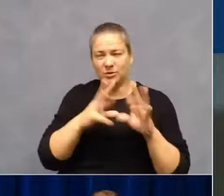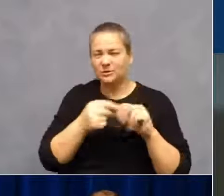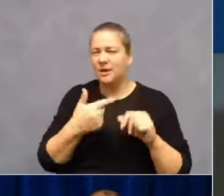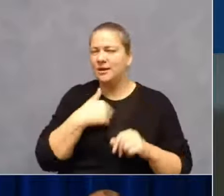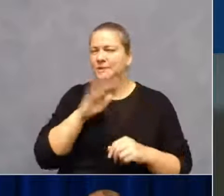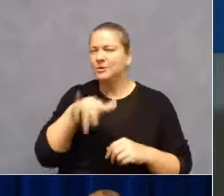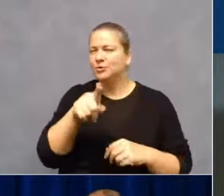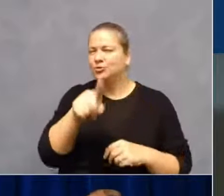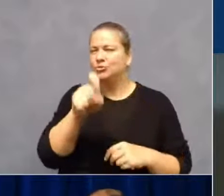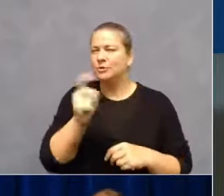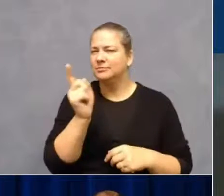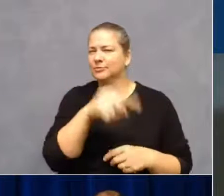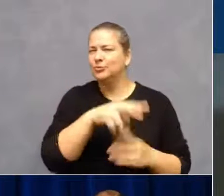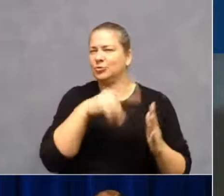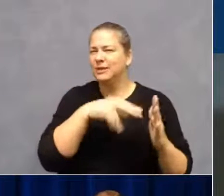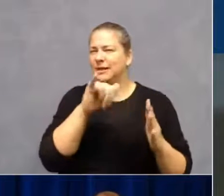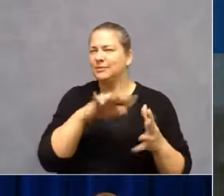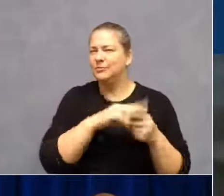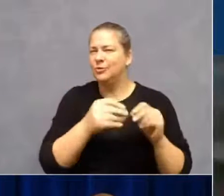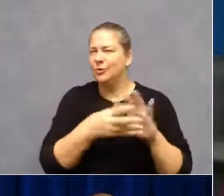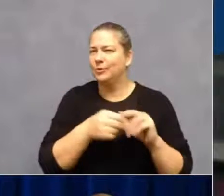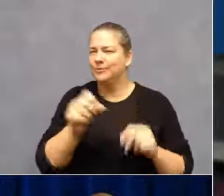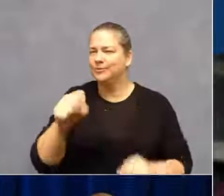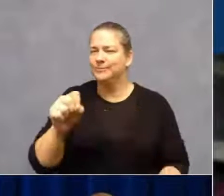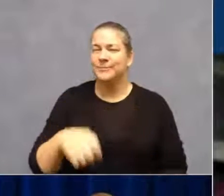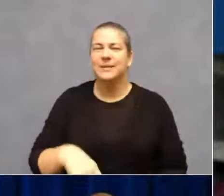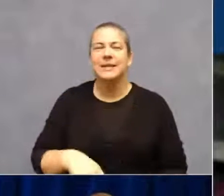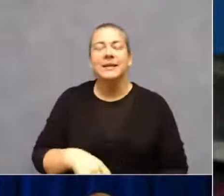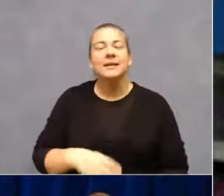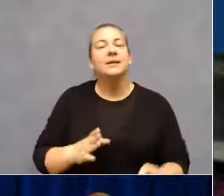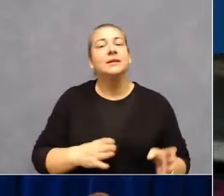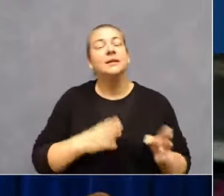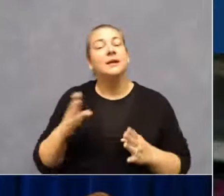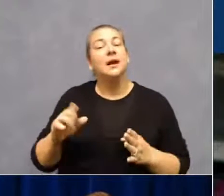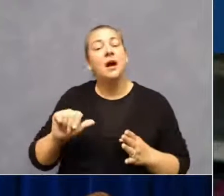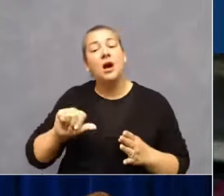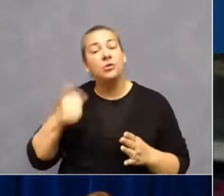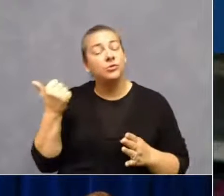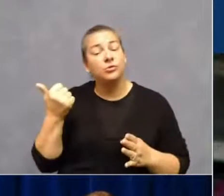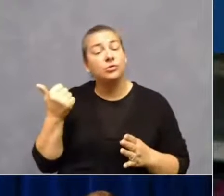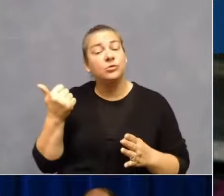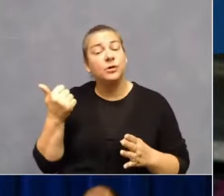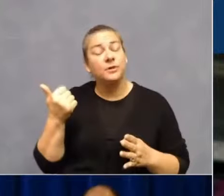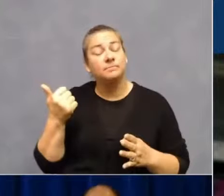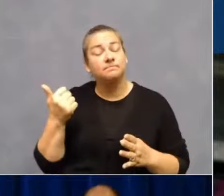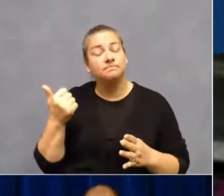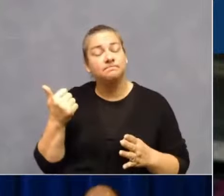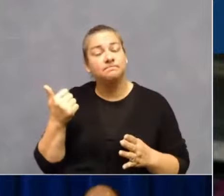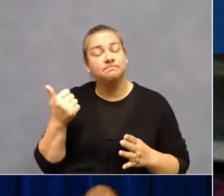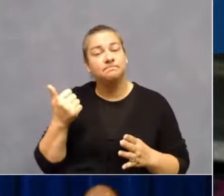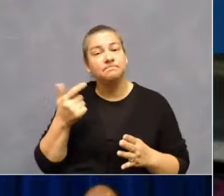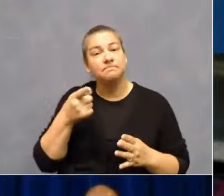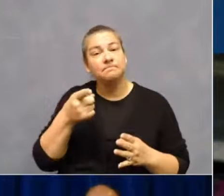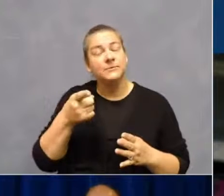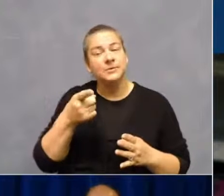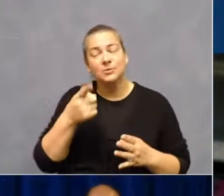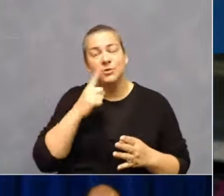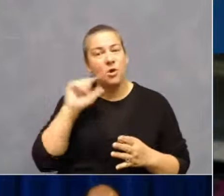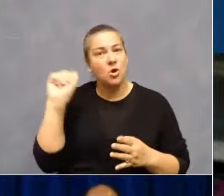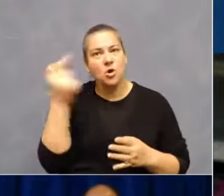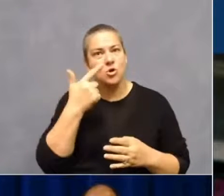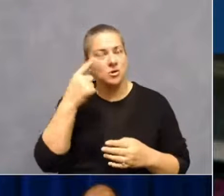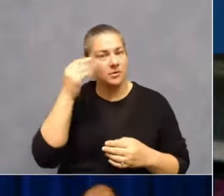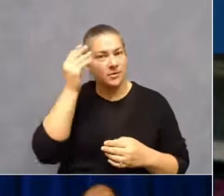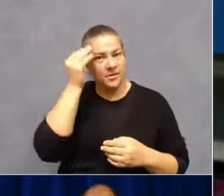so. The other encouragement and the other, I think, thing that's on everybody's mind a week from